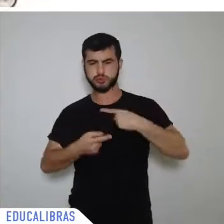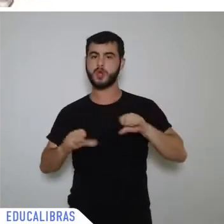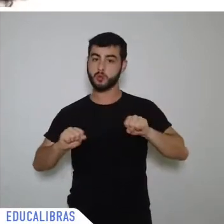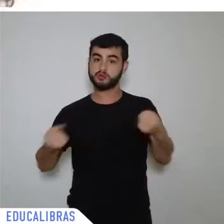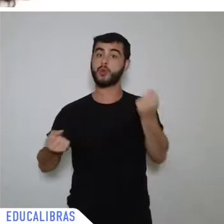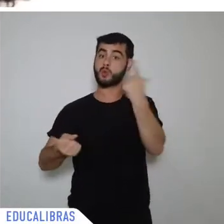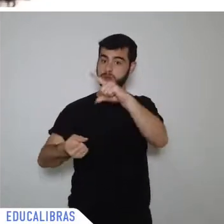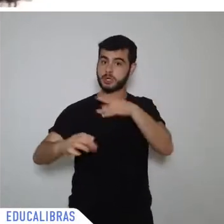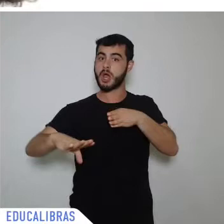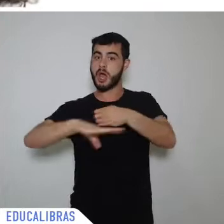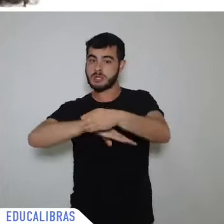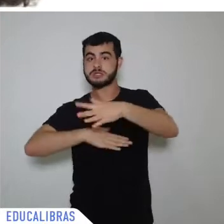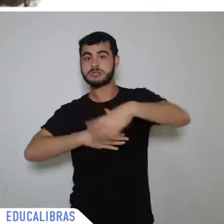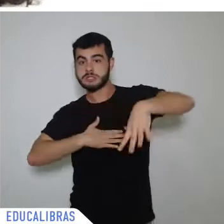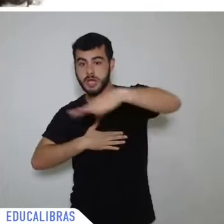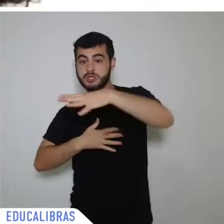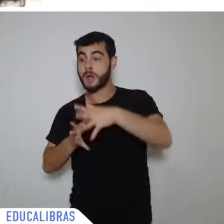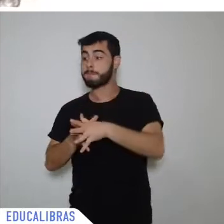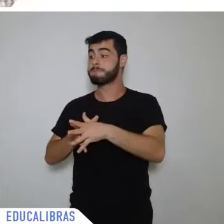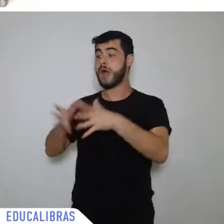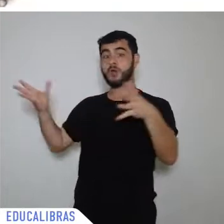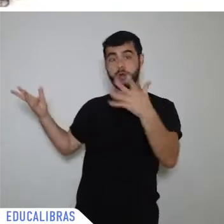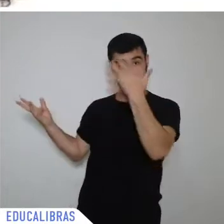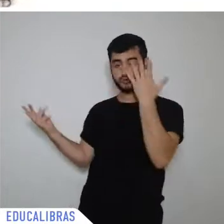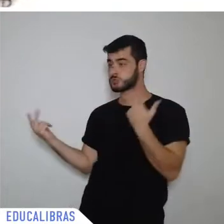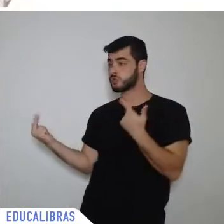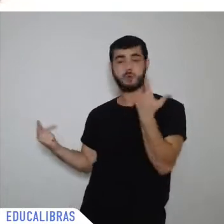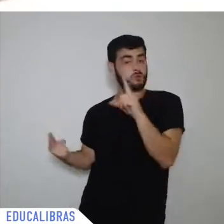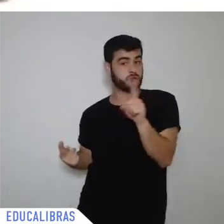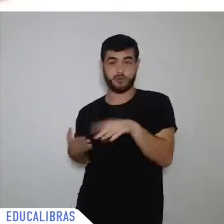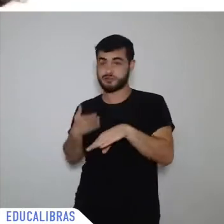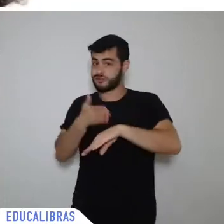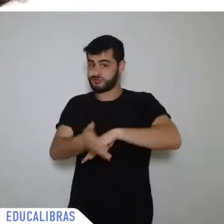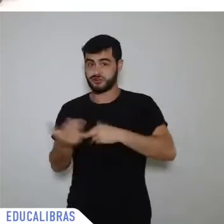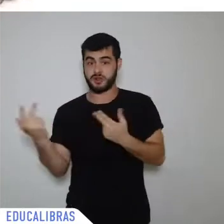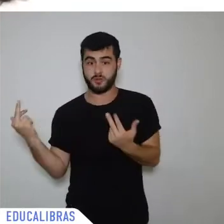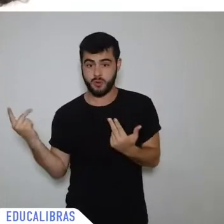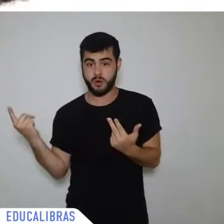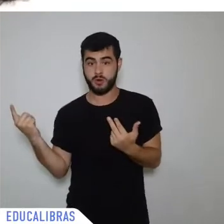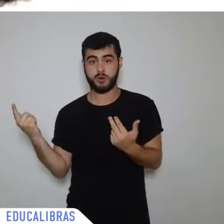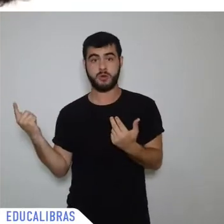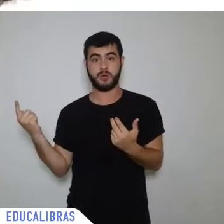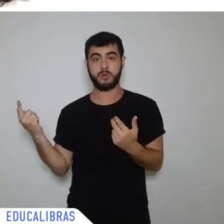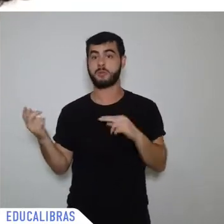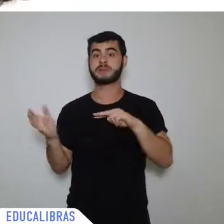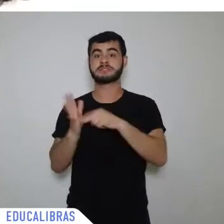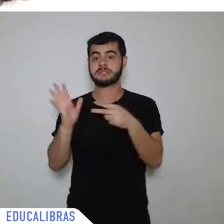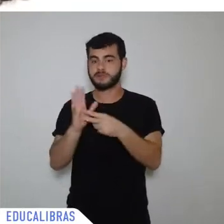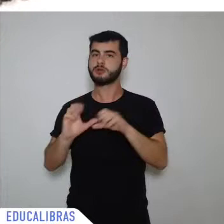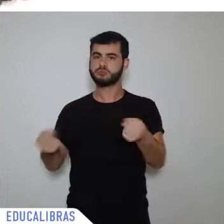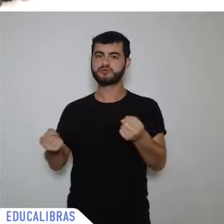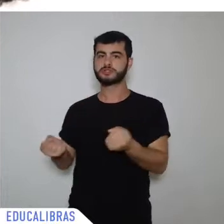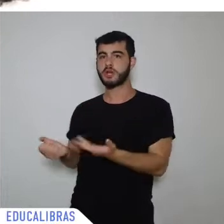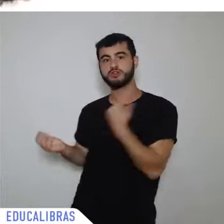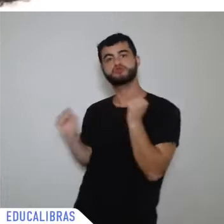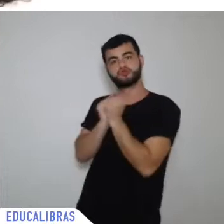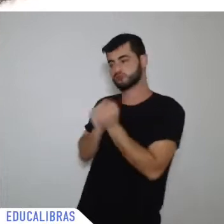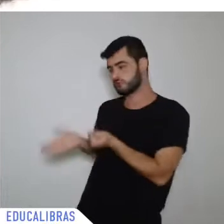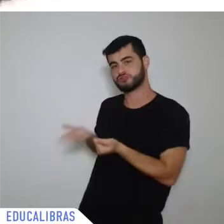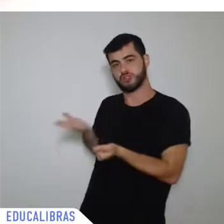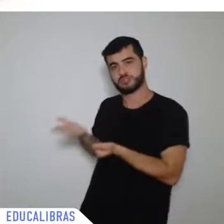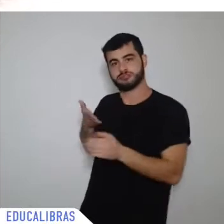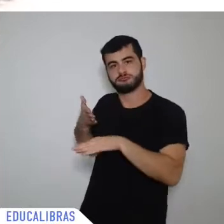is a transvestite, but who has got much further than many people in my